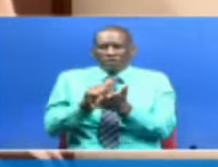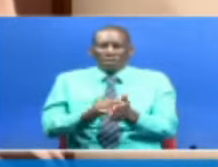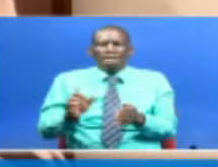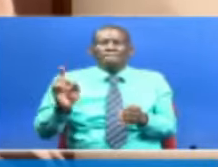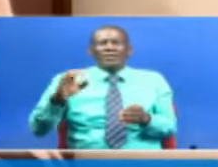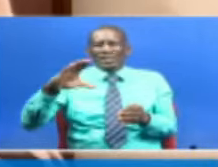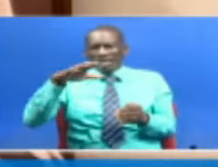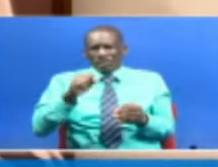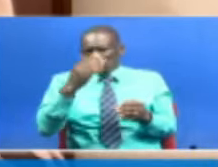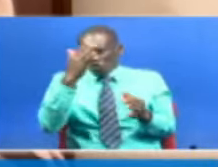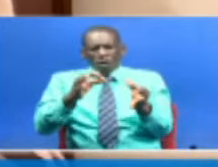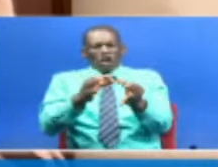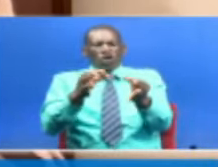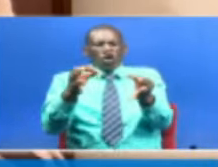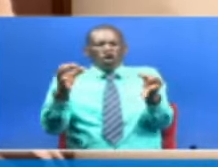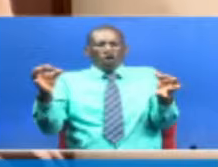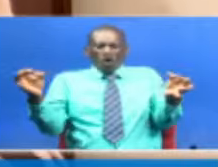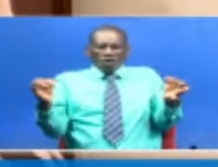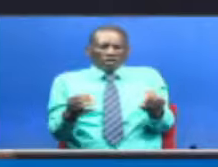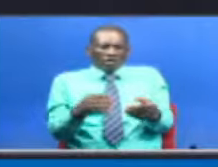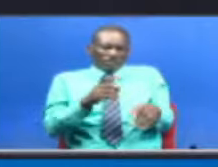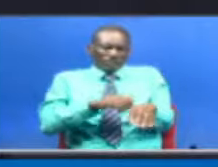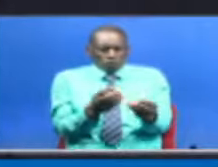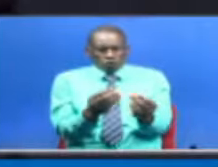it take so long to fix our problem?